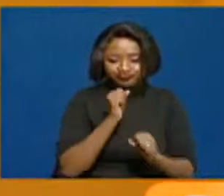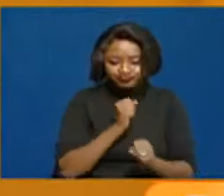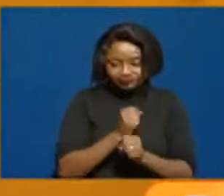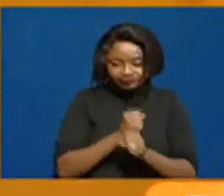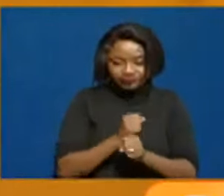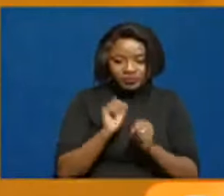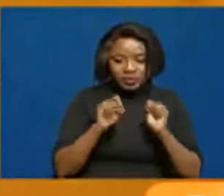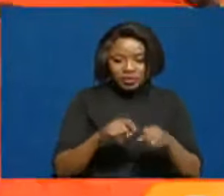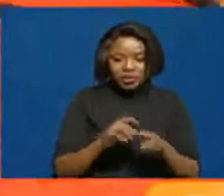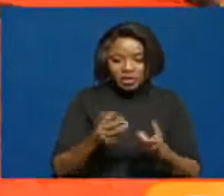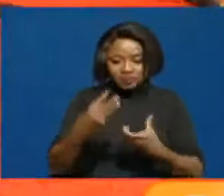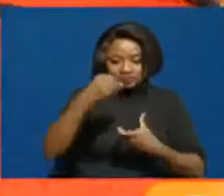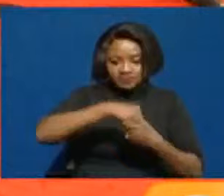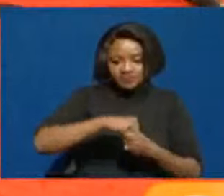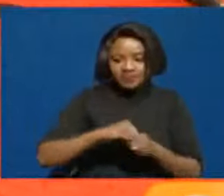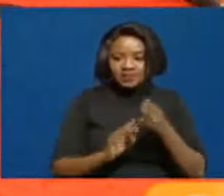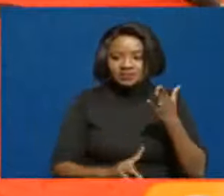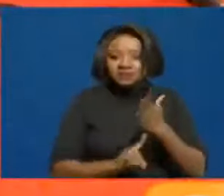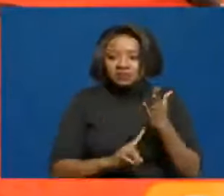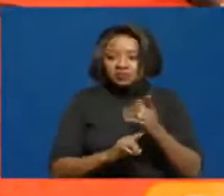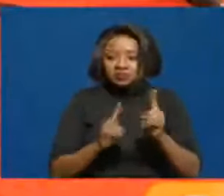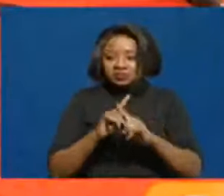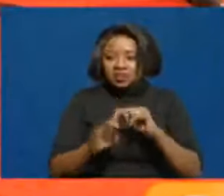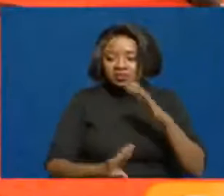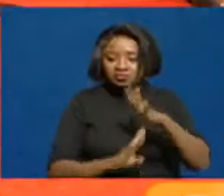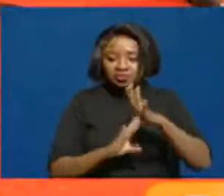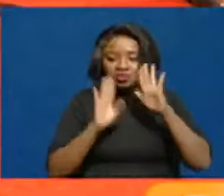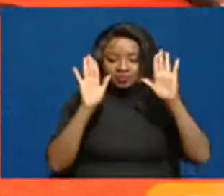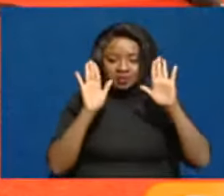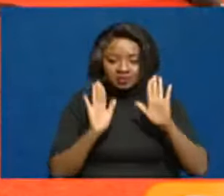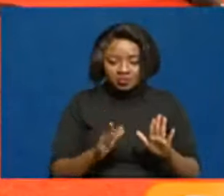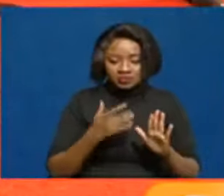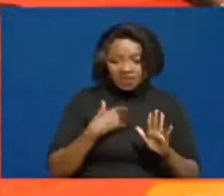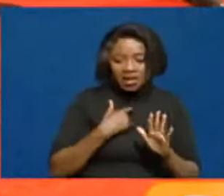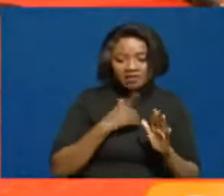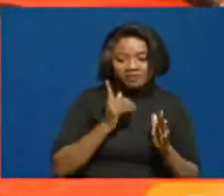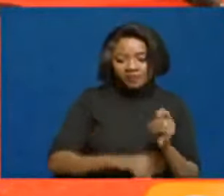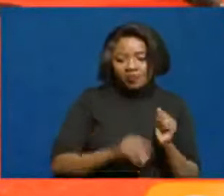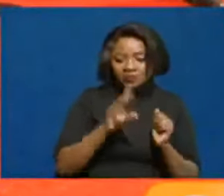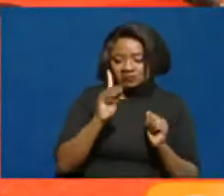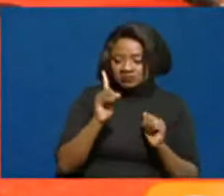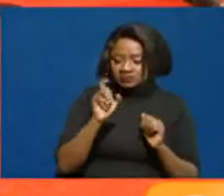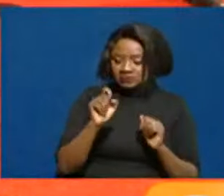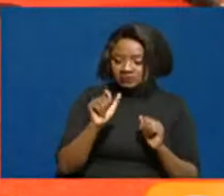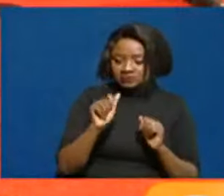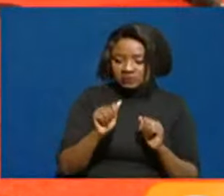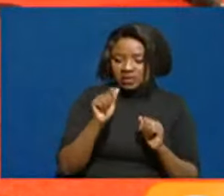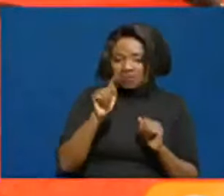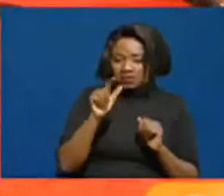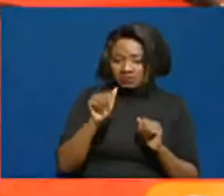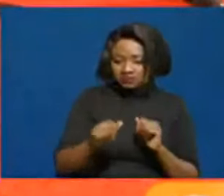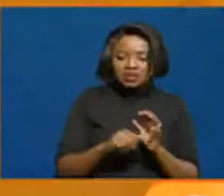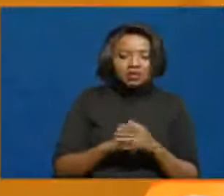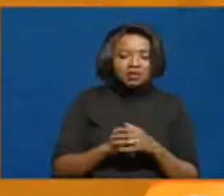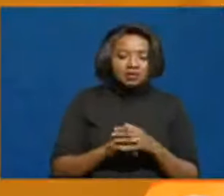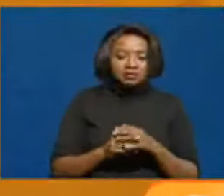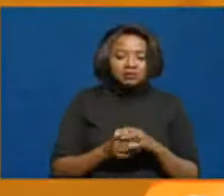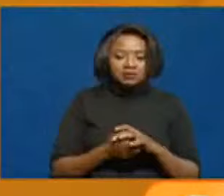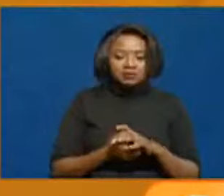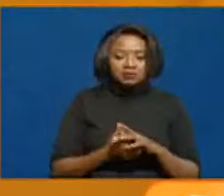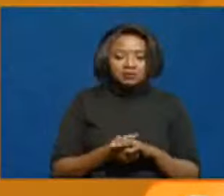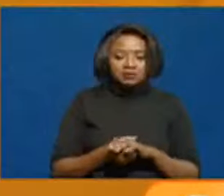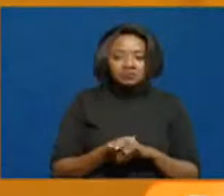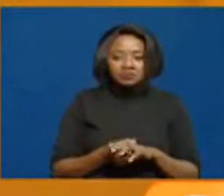them to adopt technology. But more importantly also, there is the element of data and the data that is around waste management.